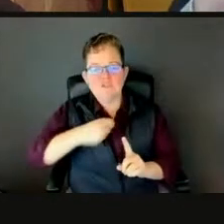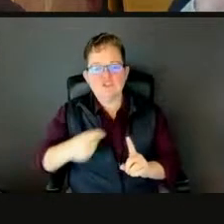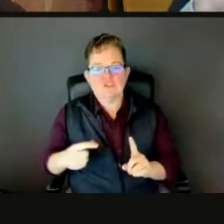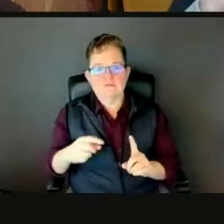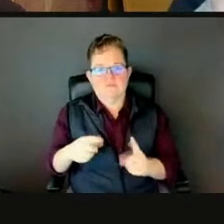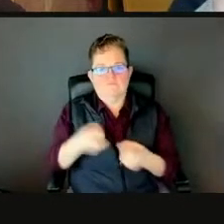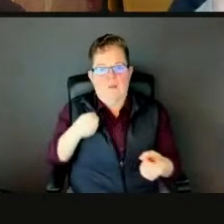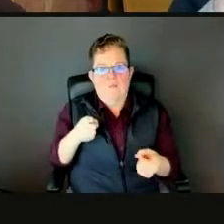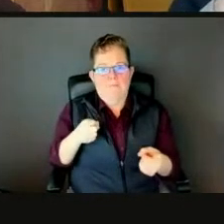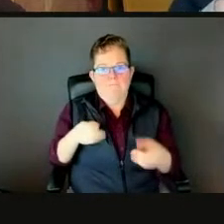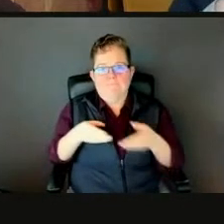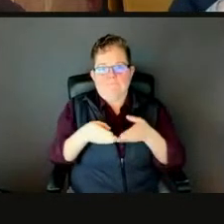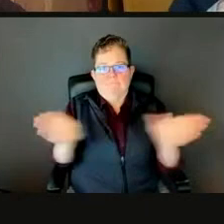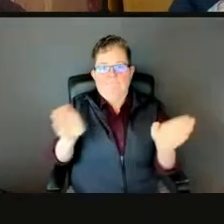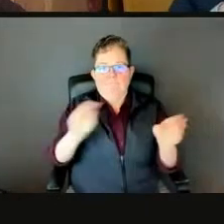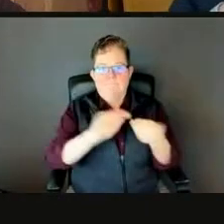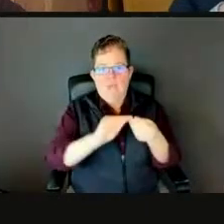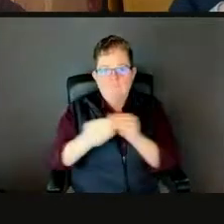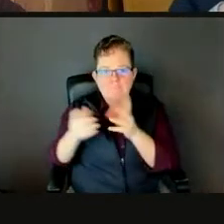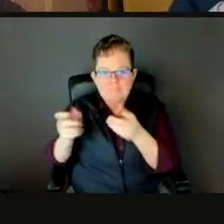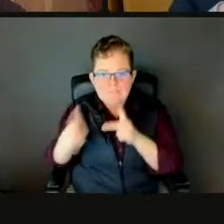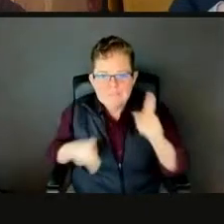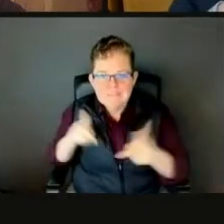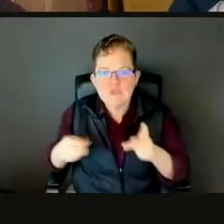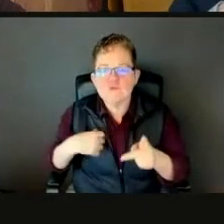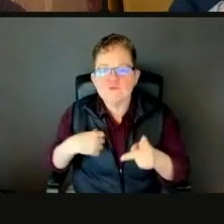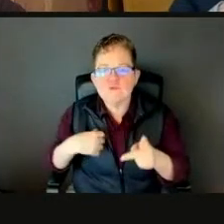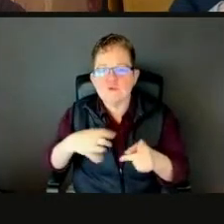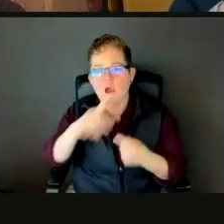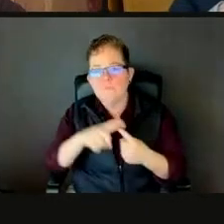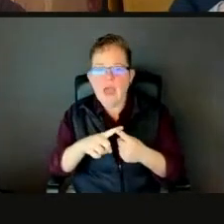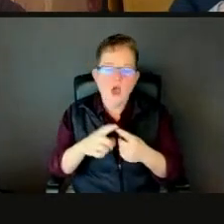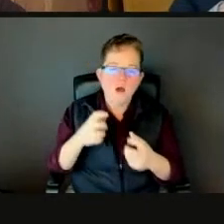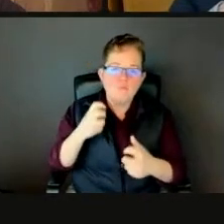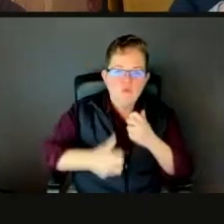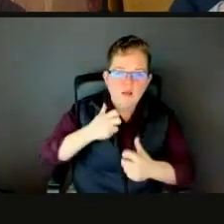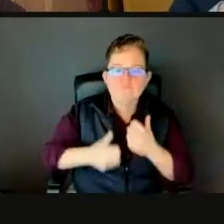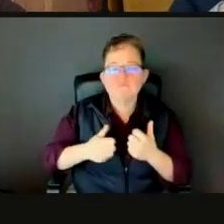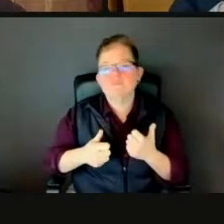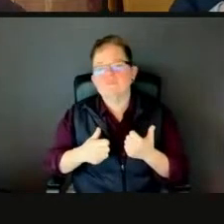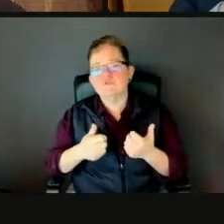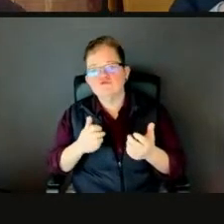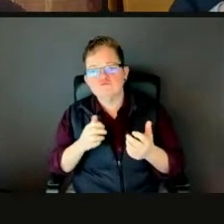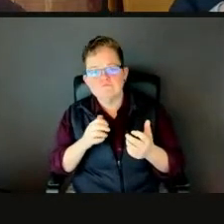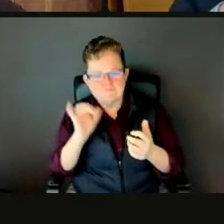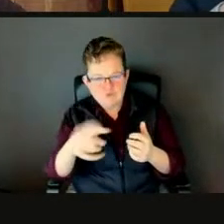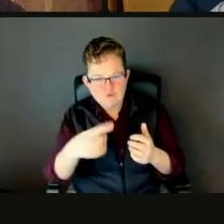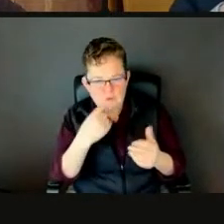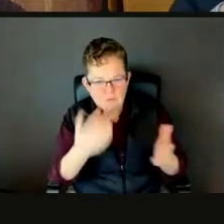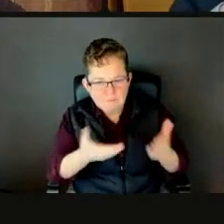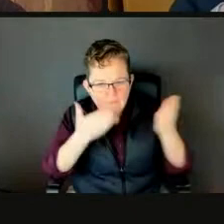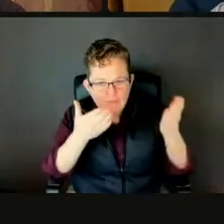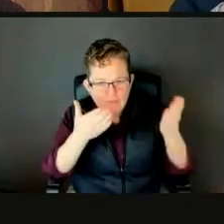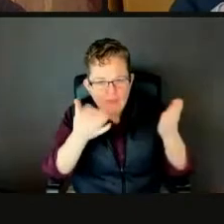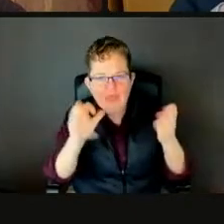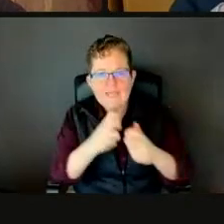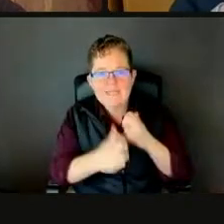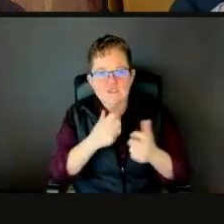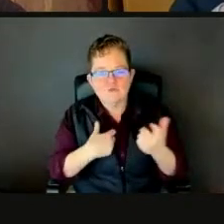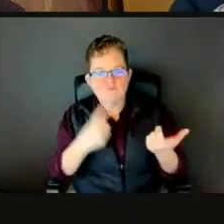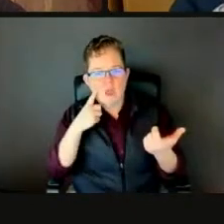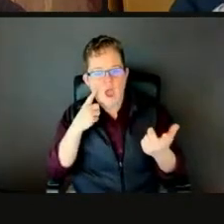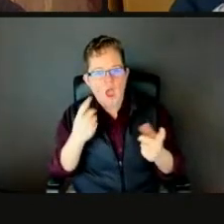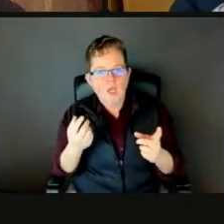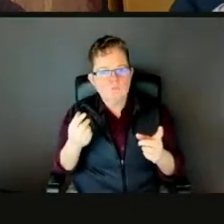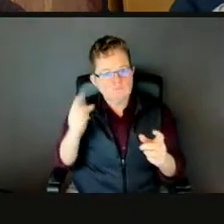that, you were raised the traffic issues, and also other people have been raising that issue. I tend to fall on your side of the